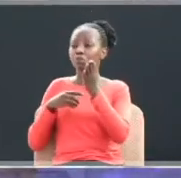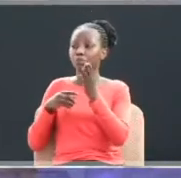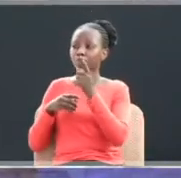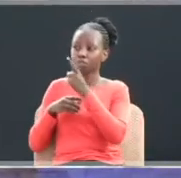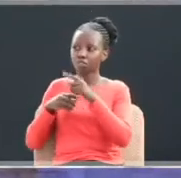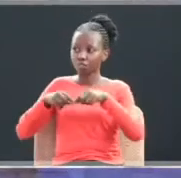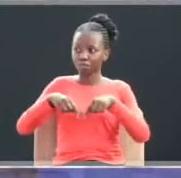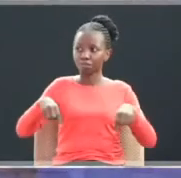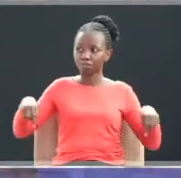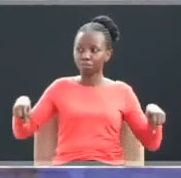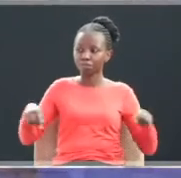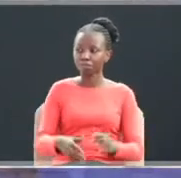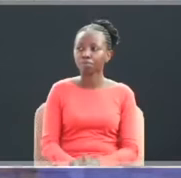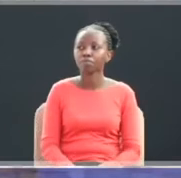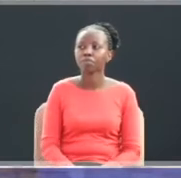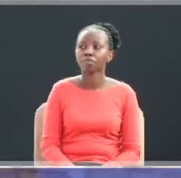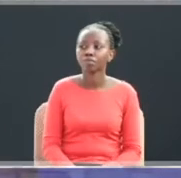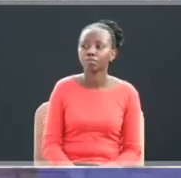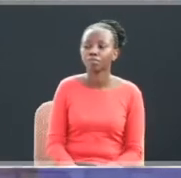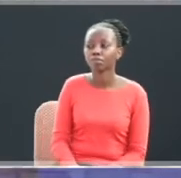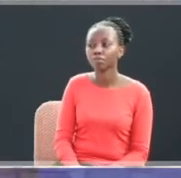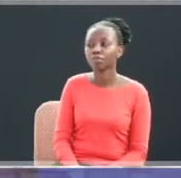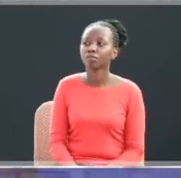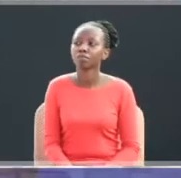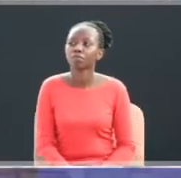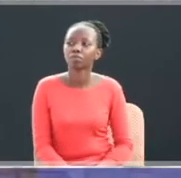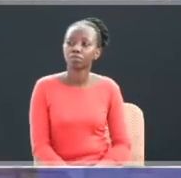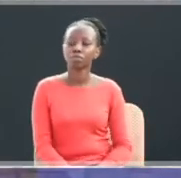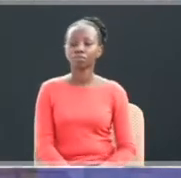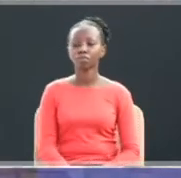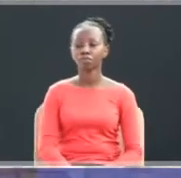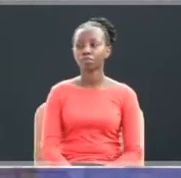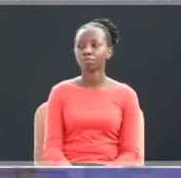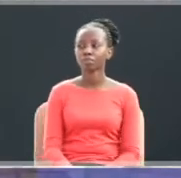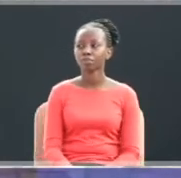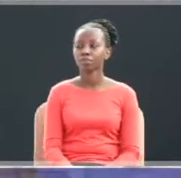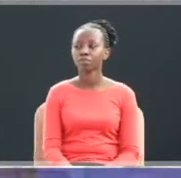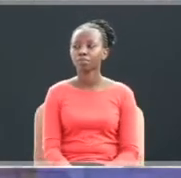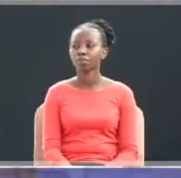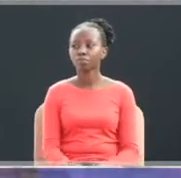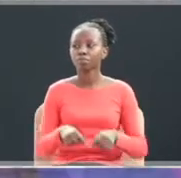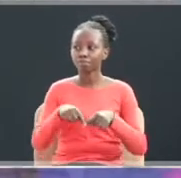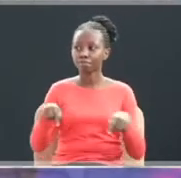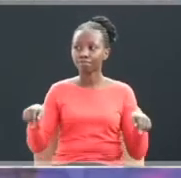Be hospitable to one another without grumbling. 1 Peter 1:13.